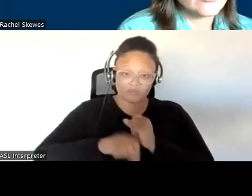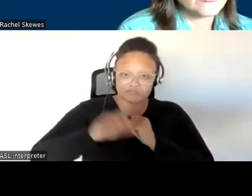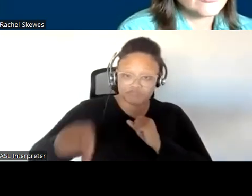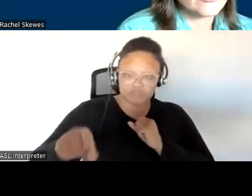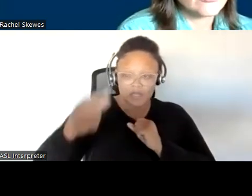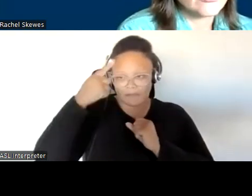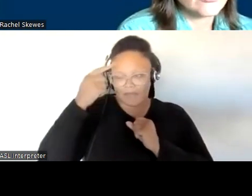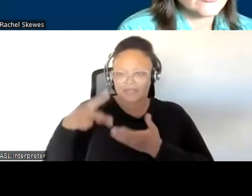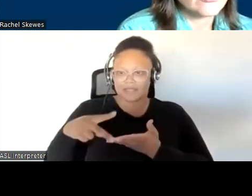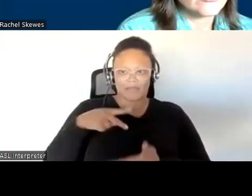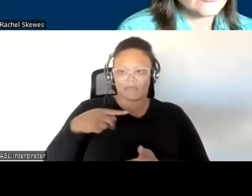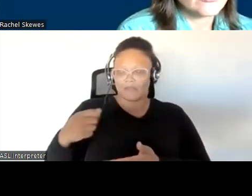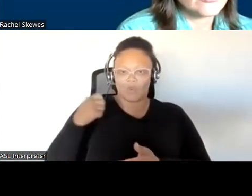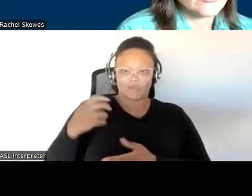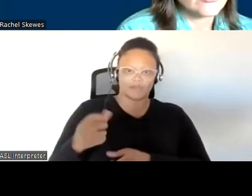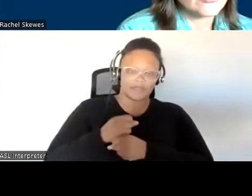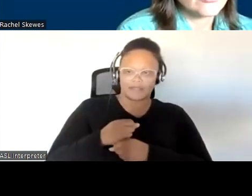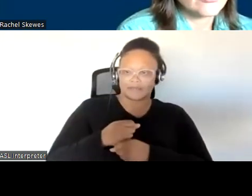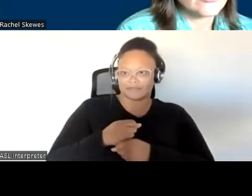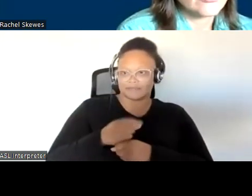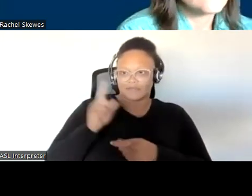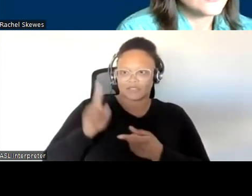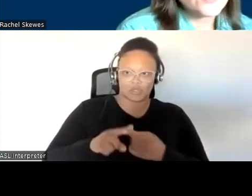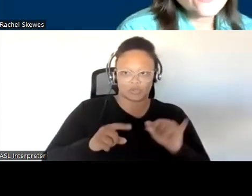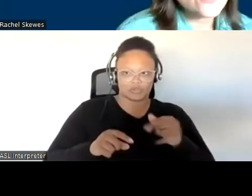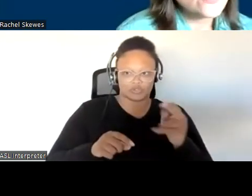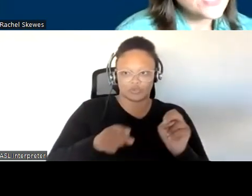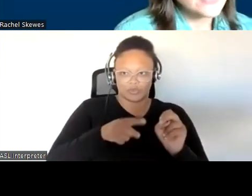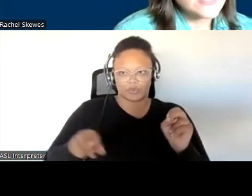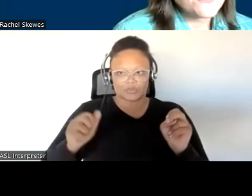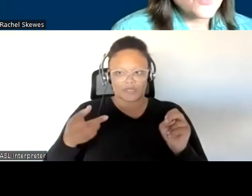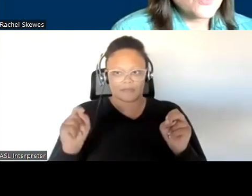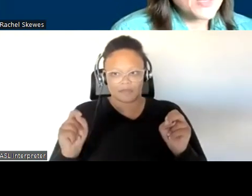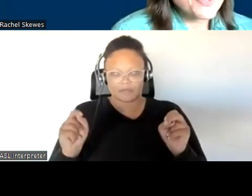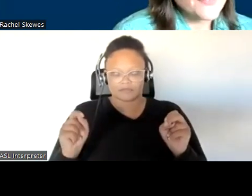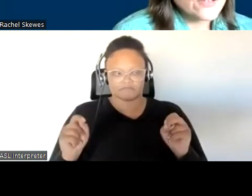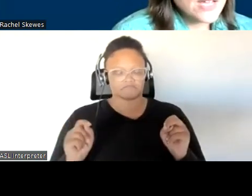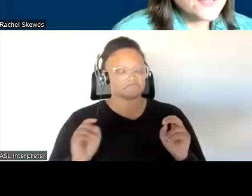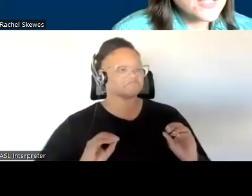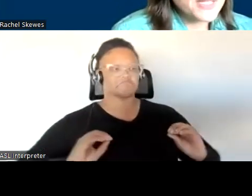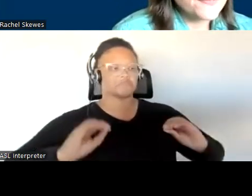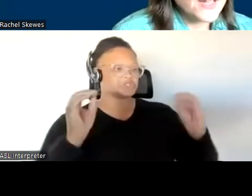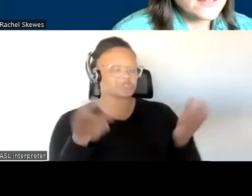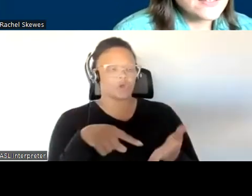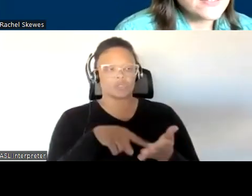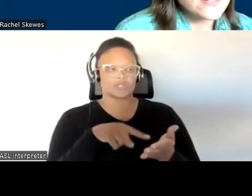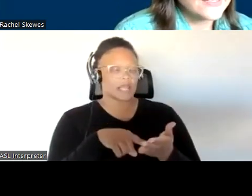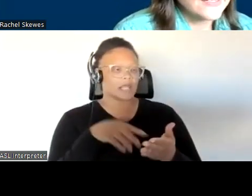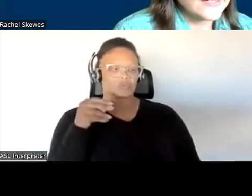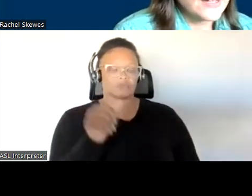the payments are going to come out sometime this summer. There's no deadline for when providers have to spend the